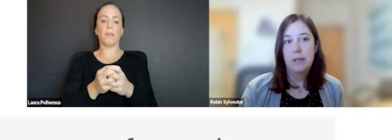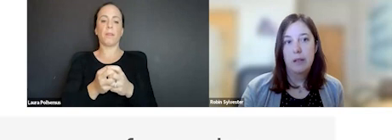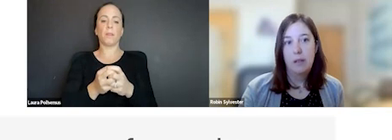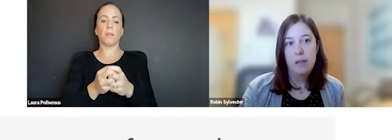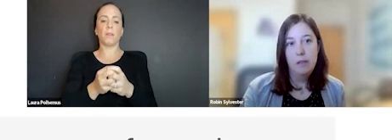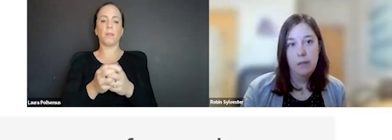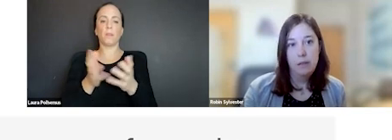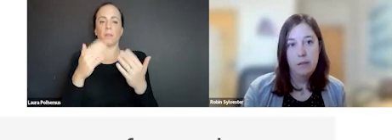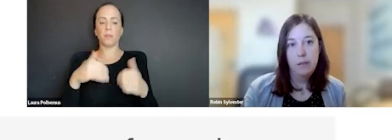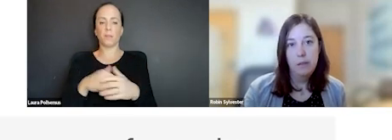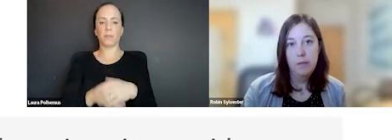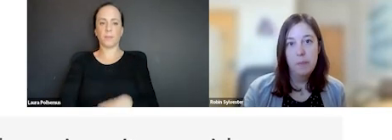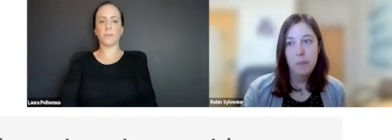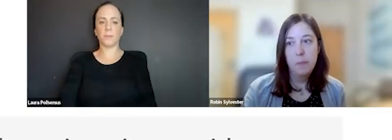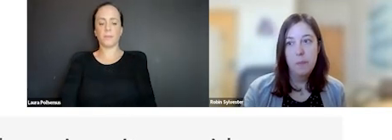Next slide.